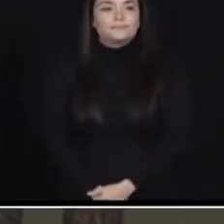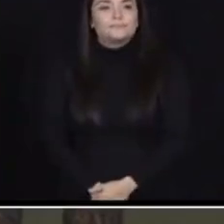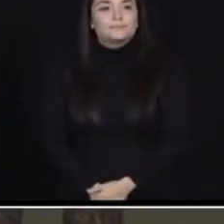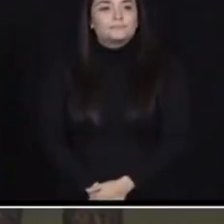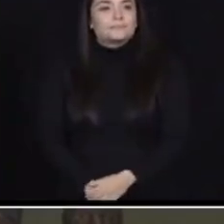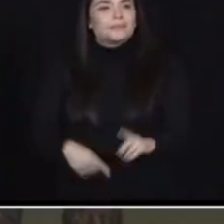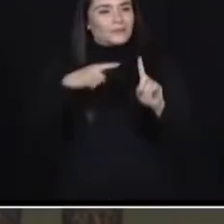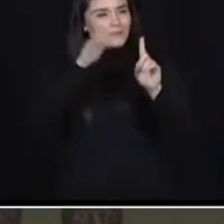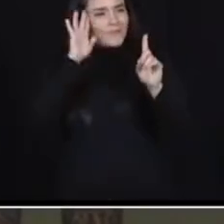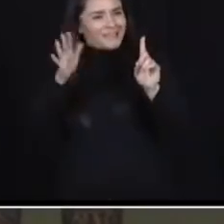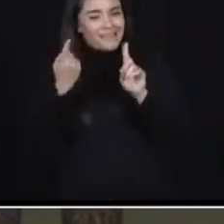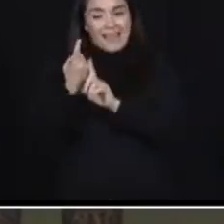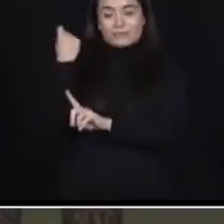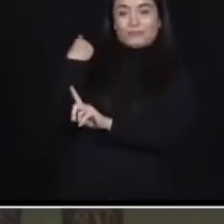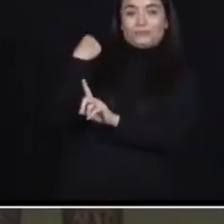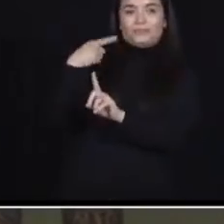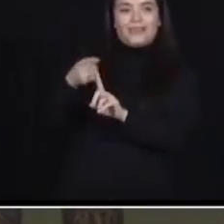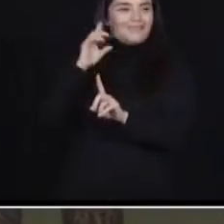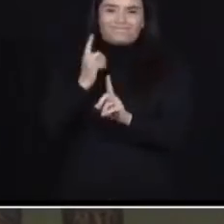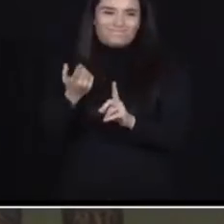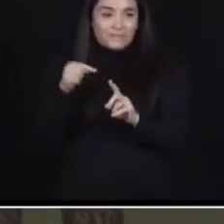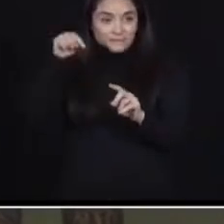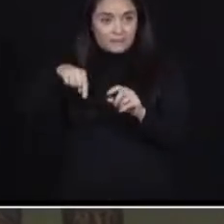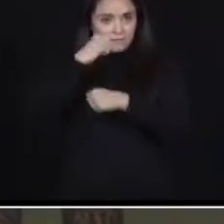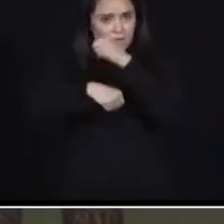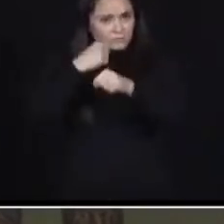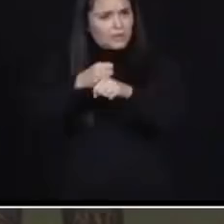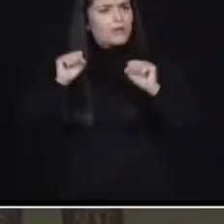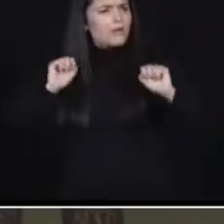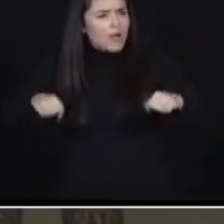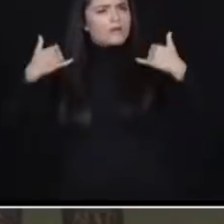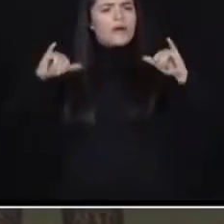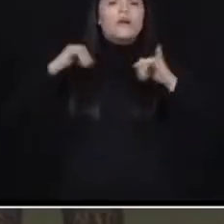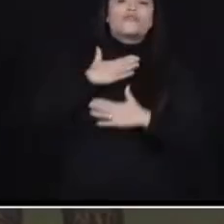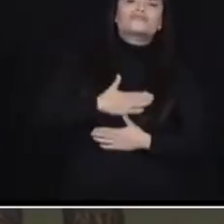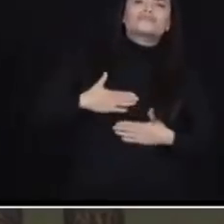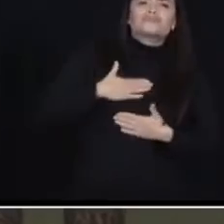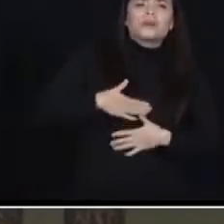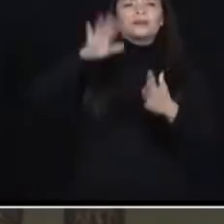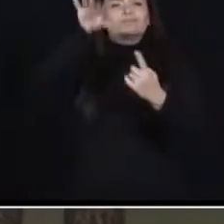doesn't mean it can't still be special. As you celebrate with your household,